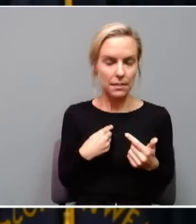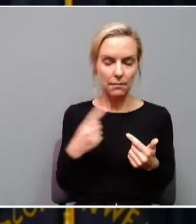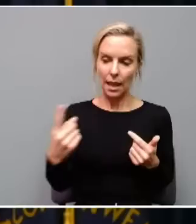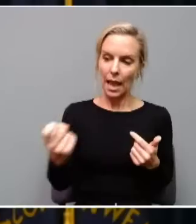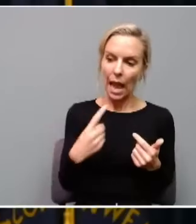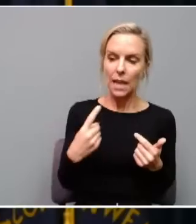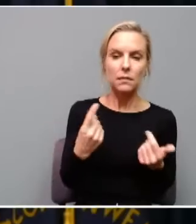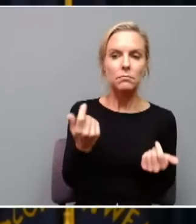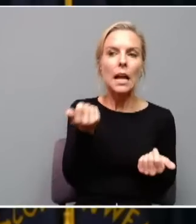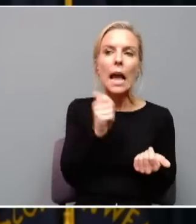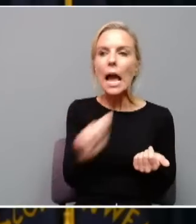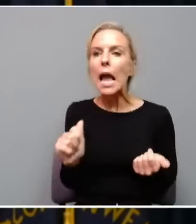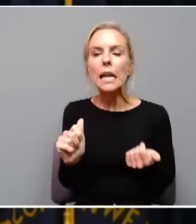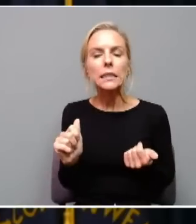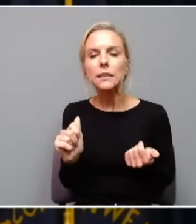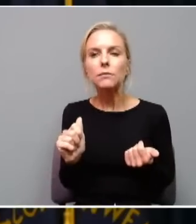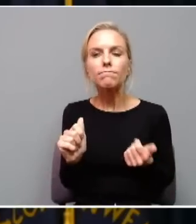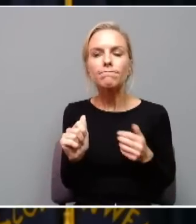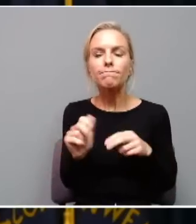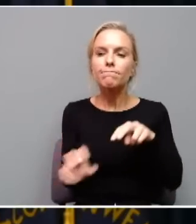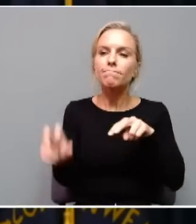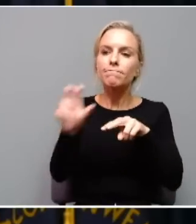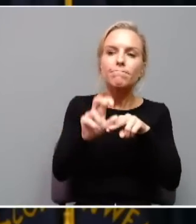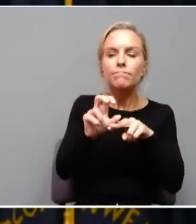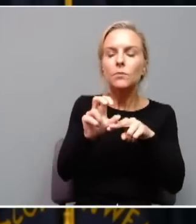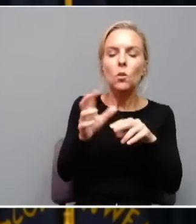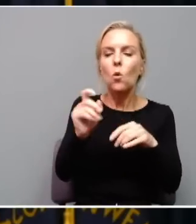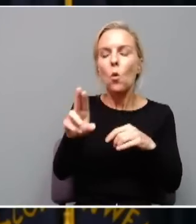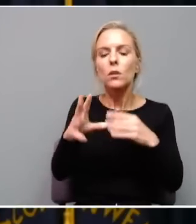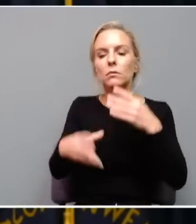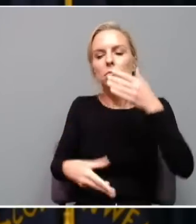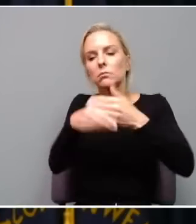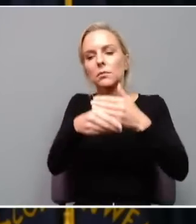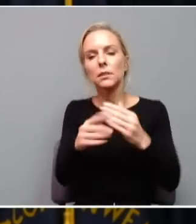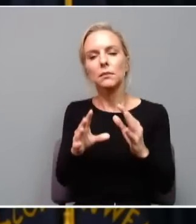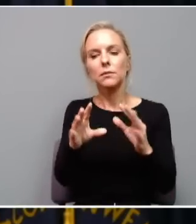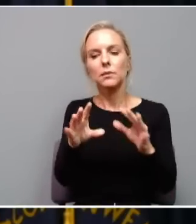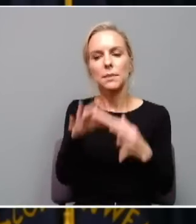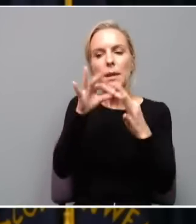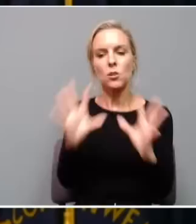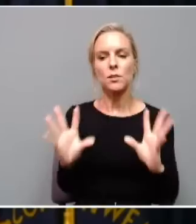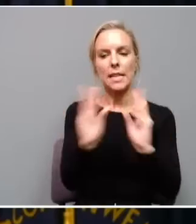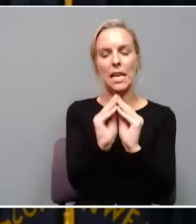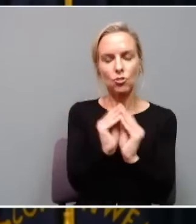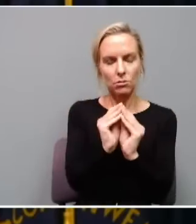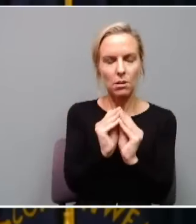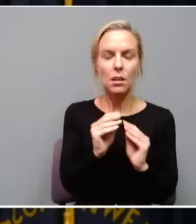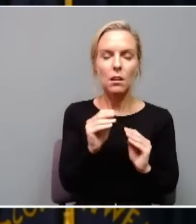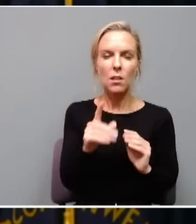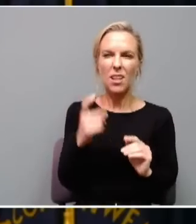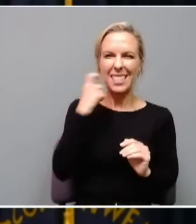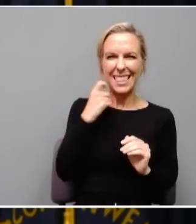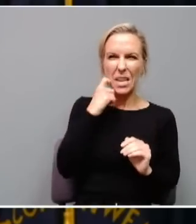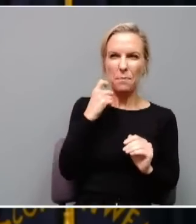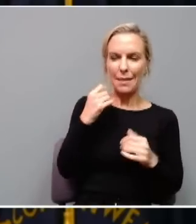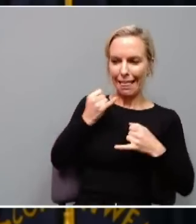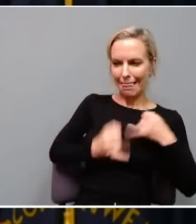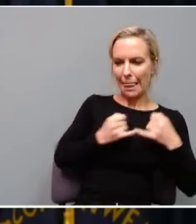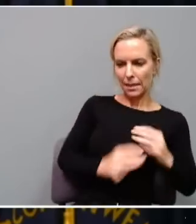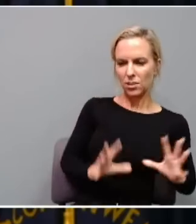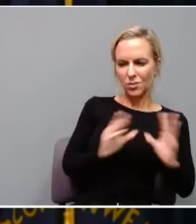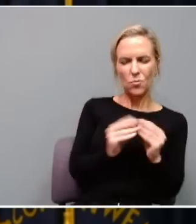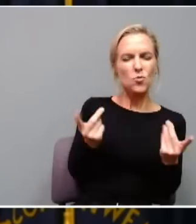any additional special session. I just want you to go through and think about what we did in this last one and what you always do for a special